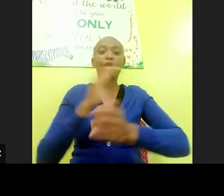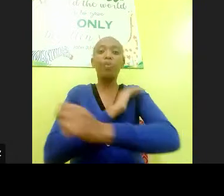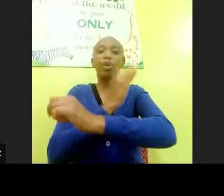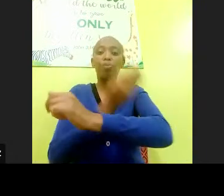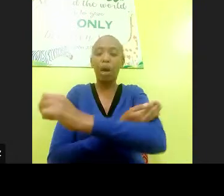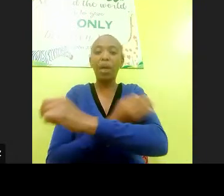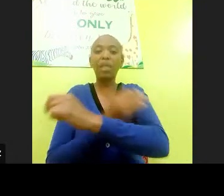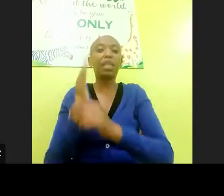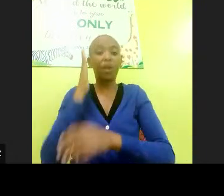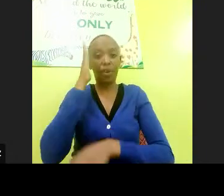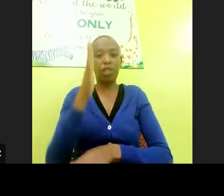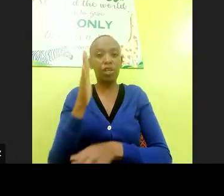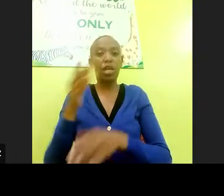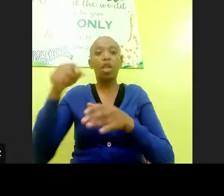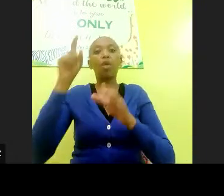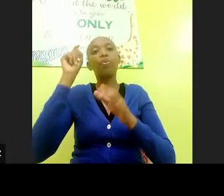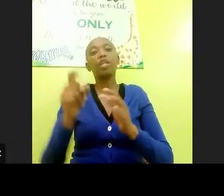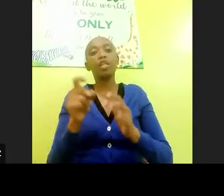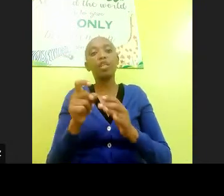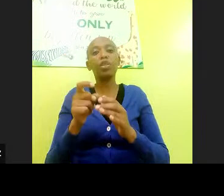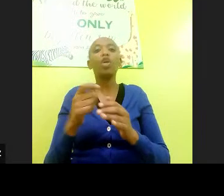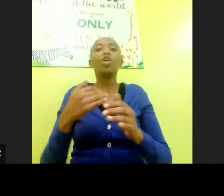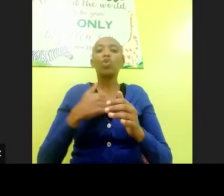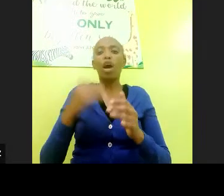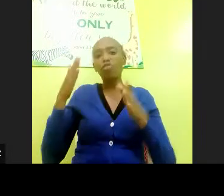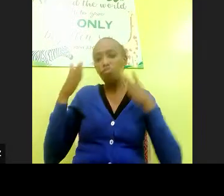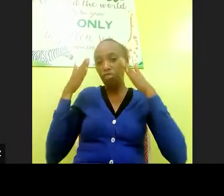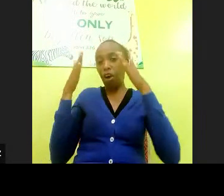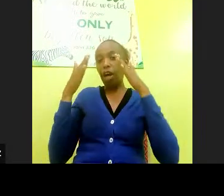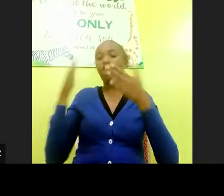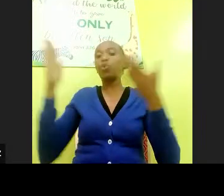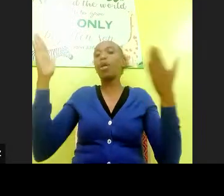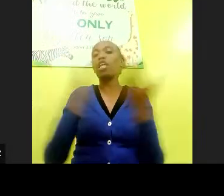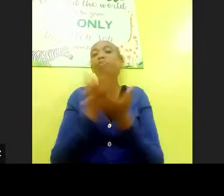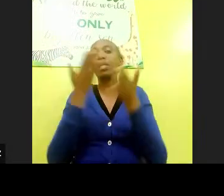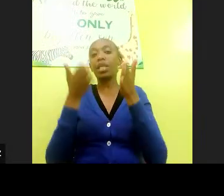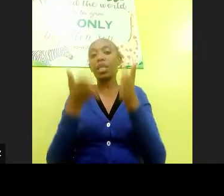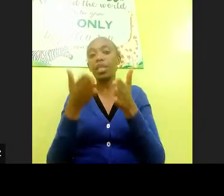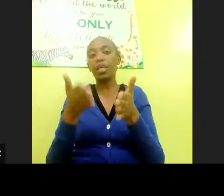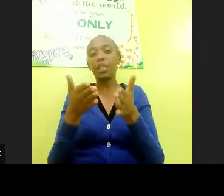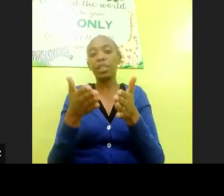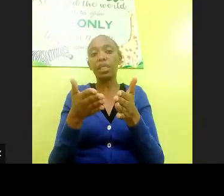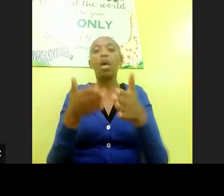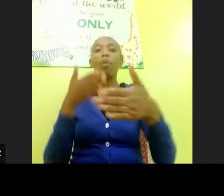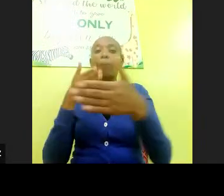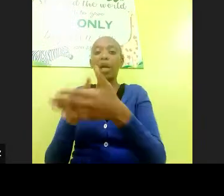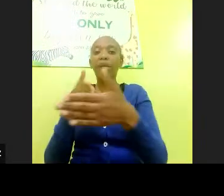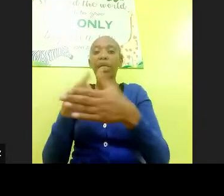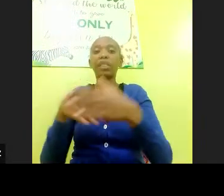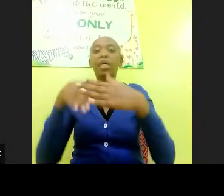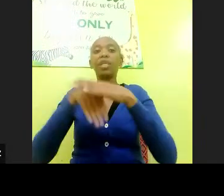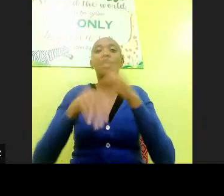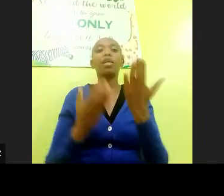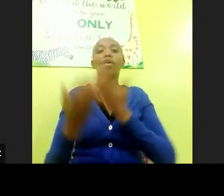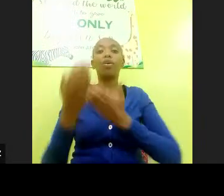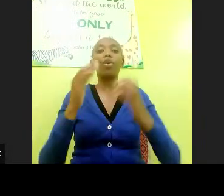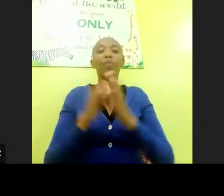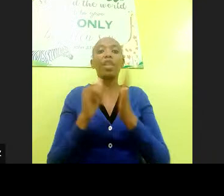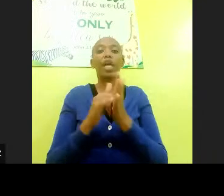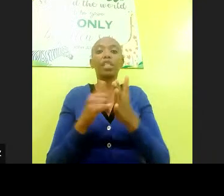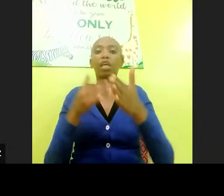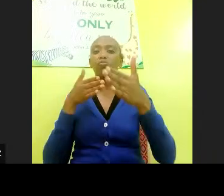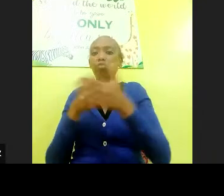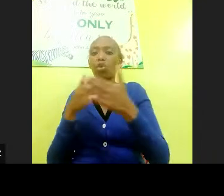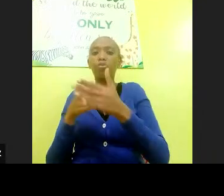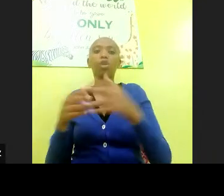relations. So we need to be very ambitious to eliminate these structural barriers in the economies that are keeping women